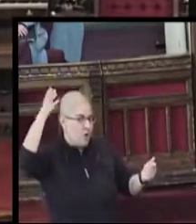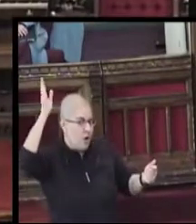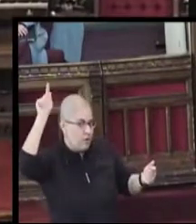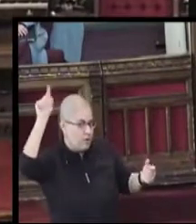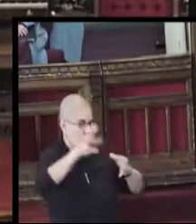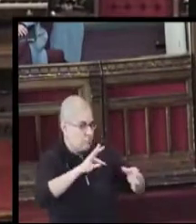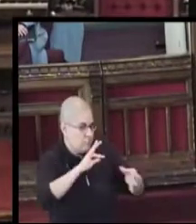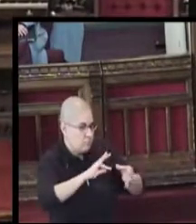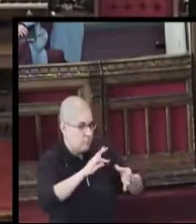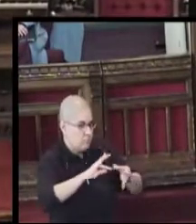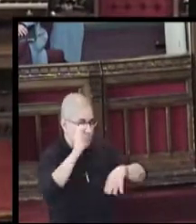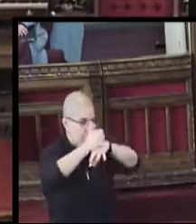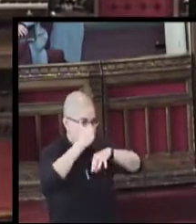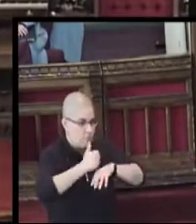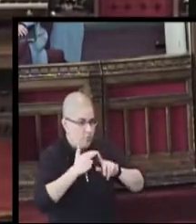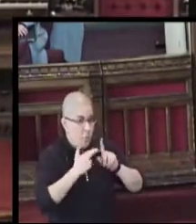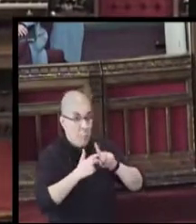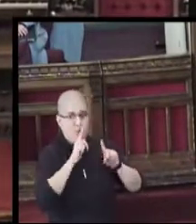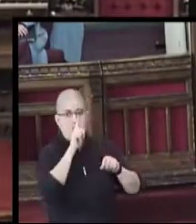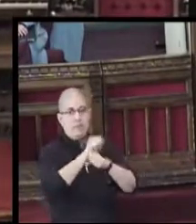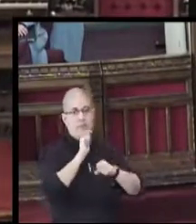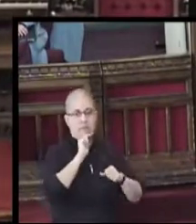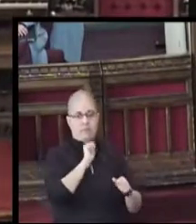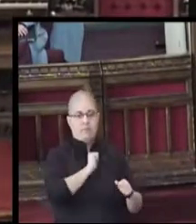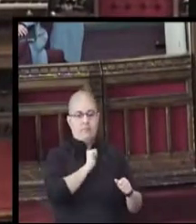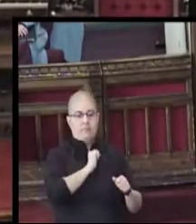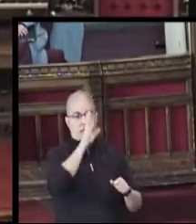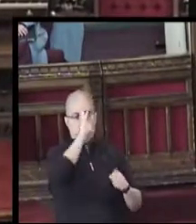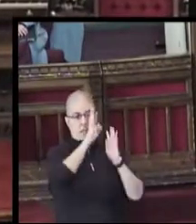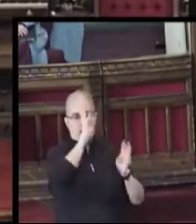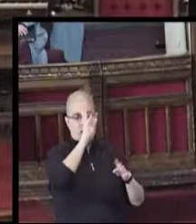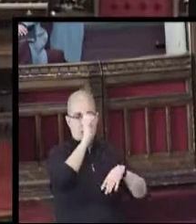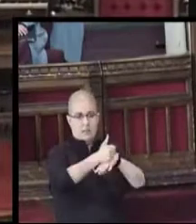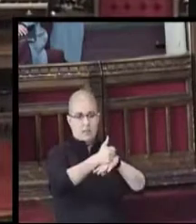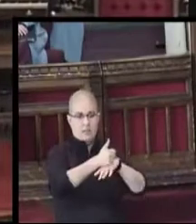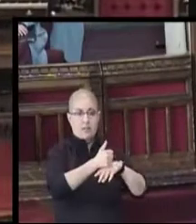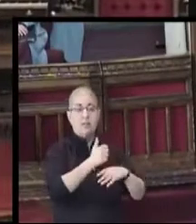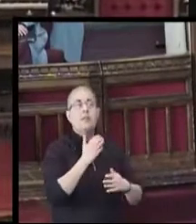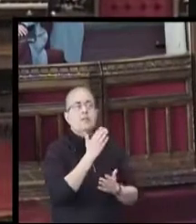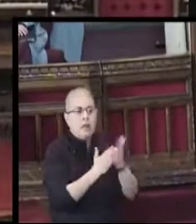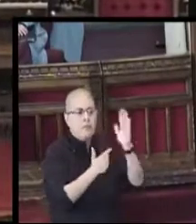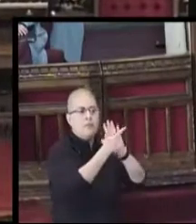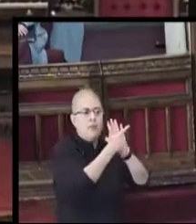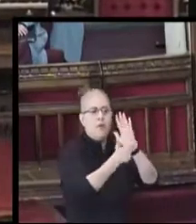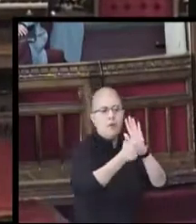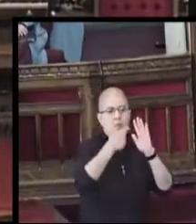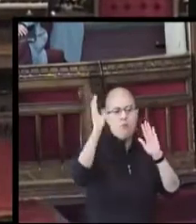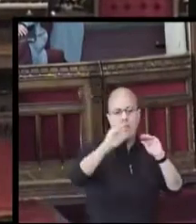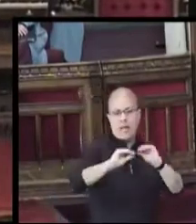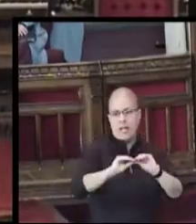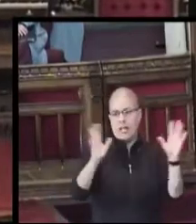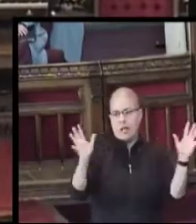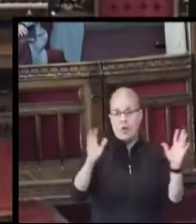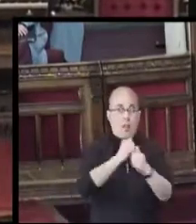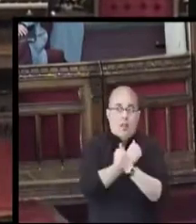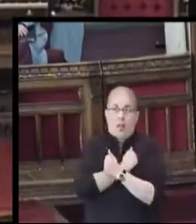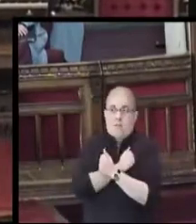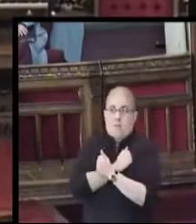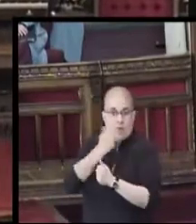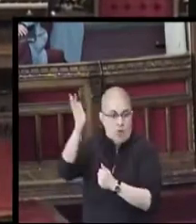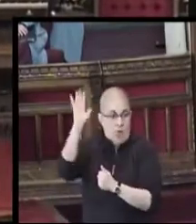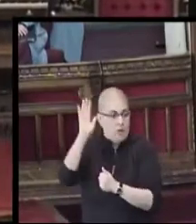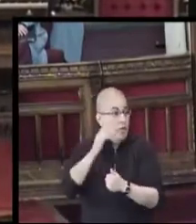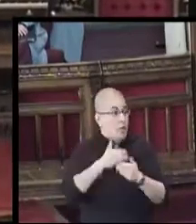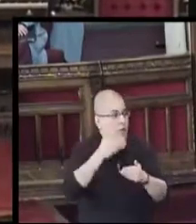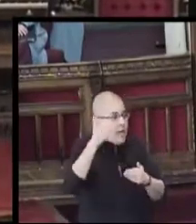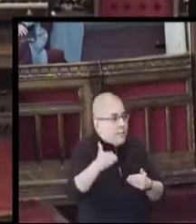that they want then to set rules for everyone else. Now, I think there are some laws from God that are clear. Love God, love